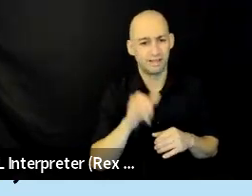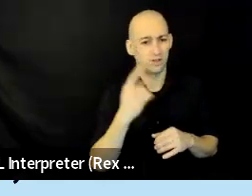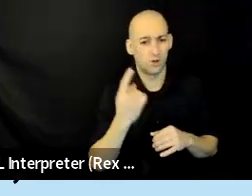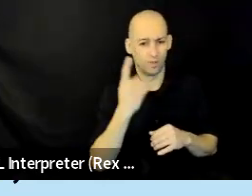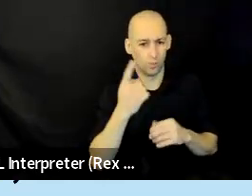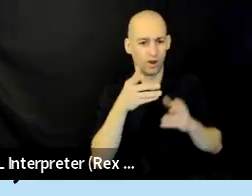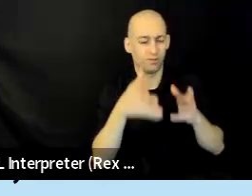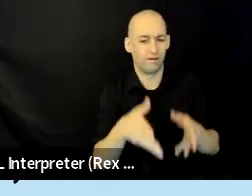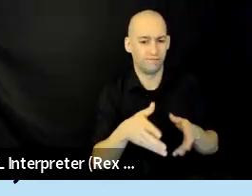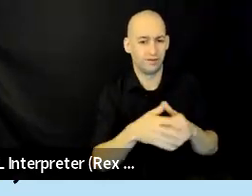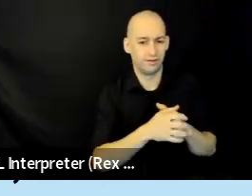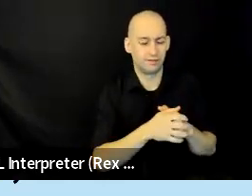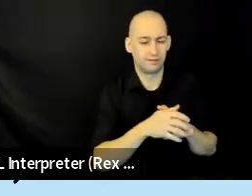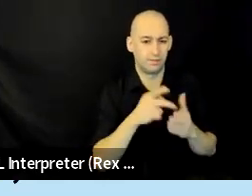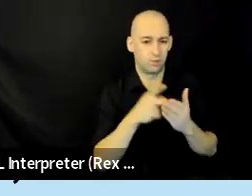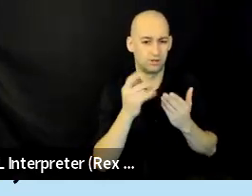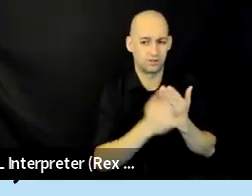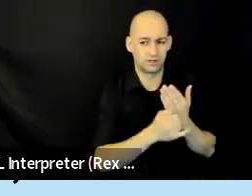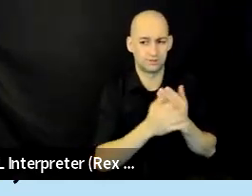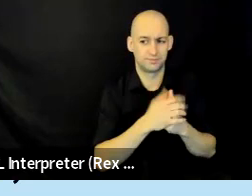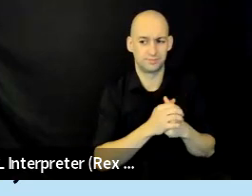remaining. Next slide, please.